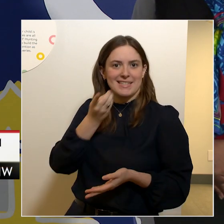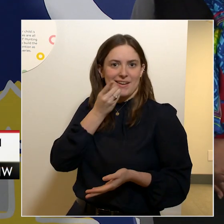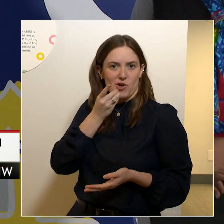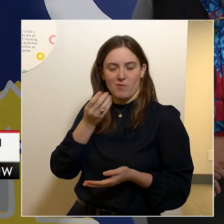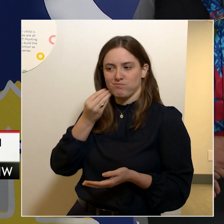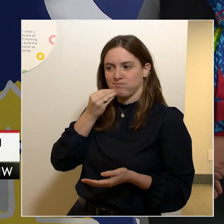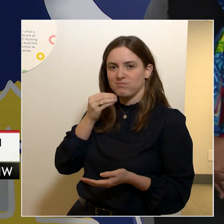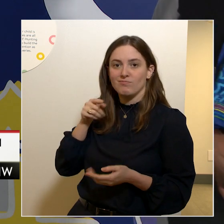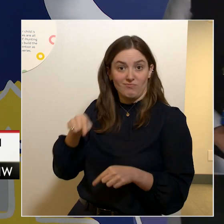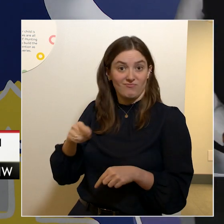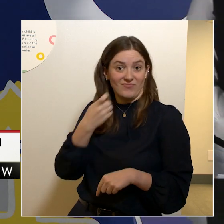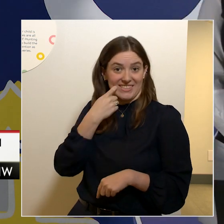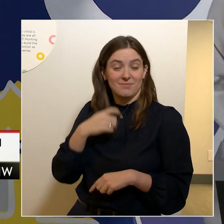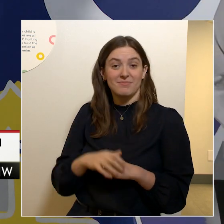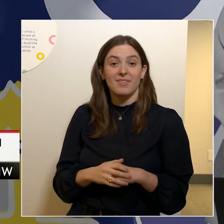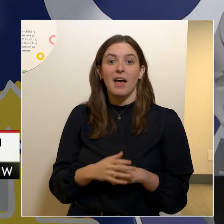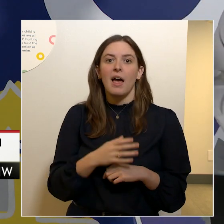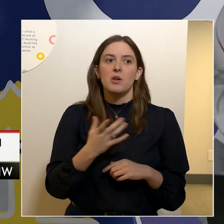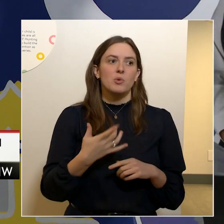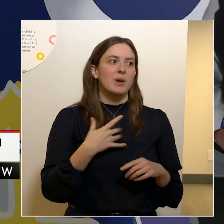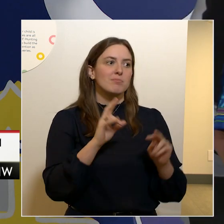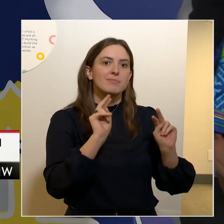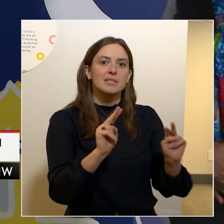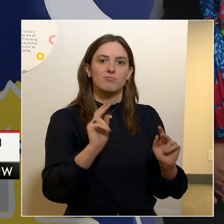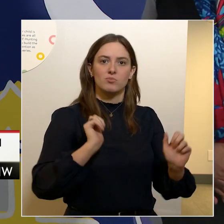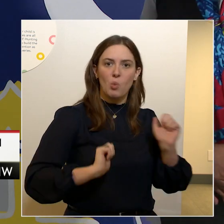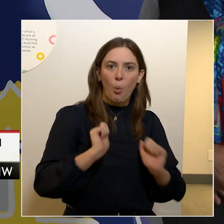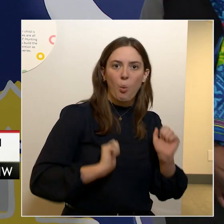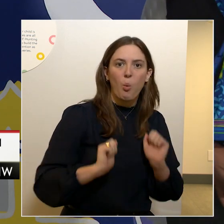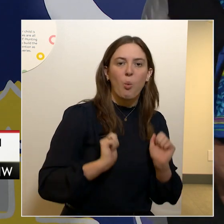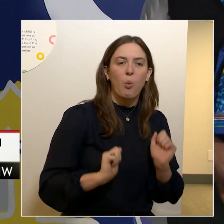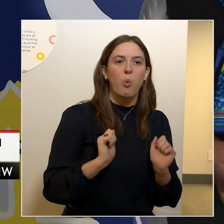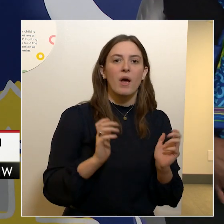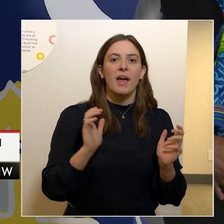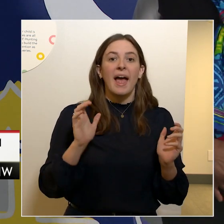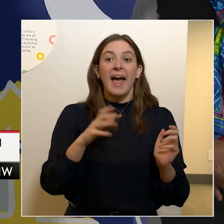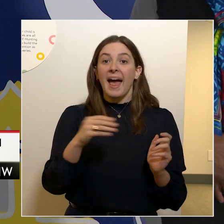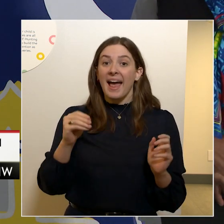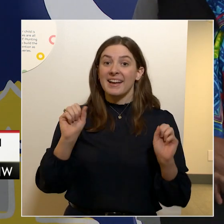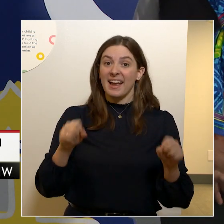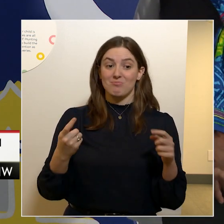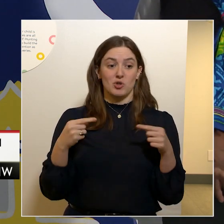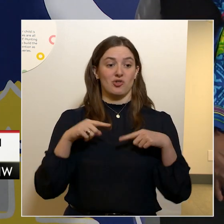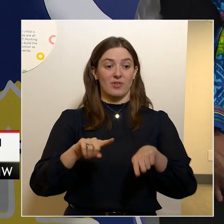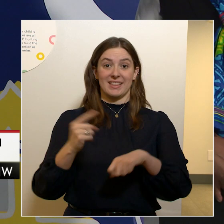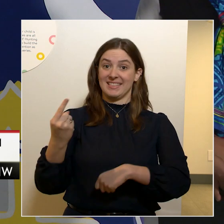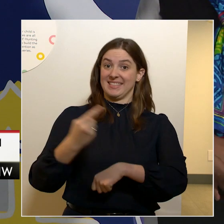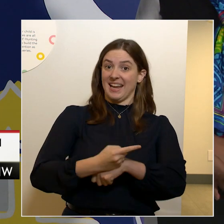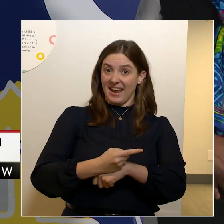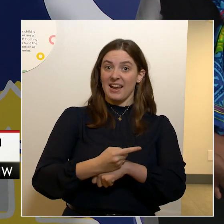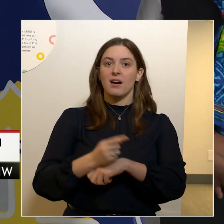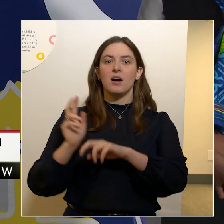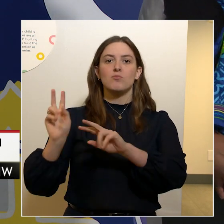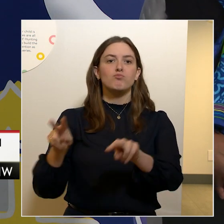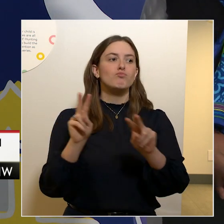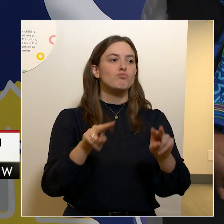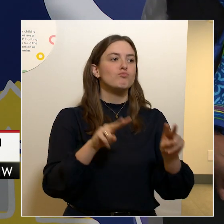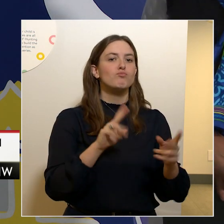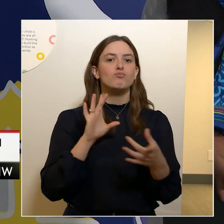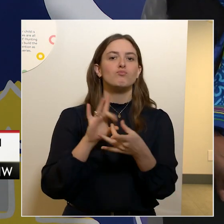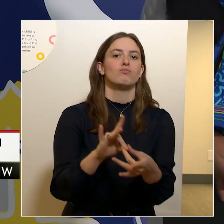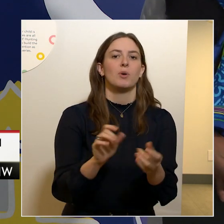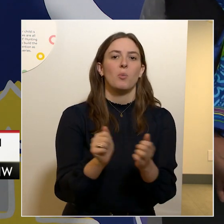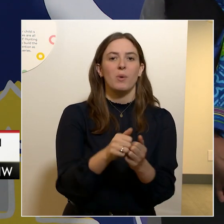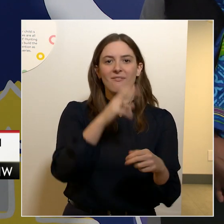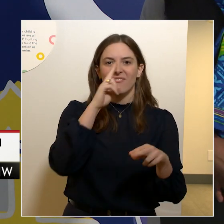incredible place to catch up on a show, but it's also an incredible place to come during the day and be connected to fun and